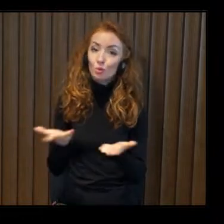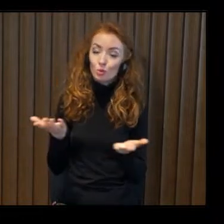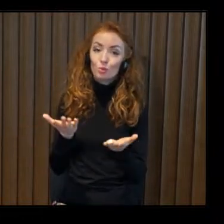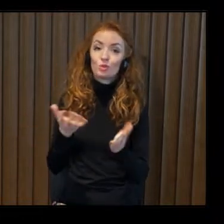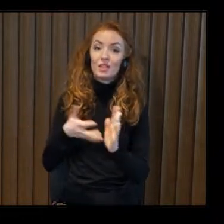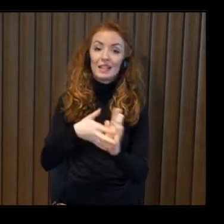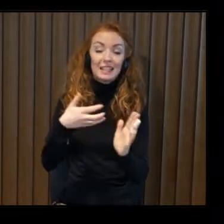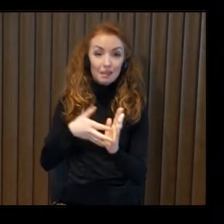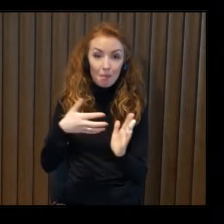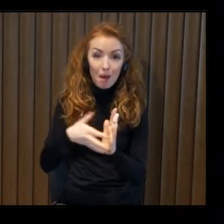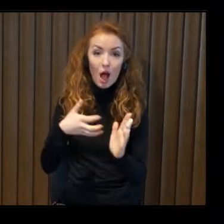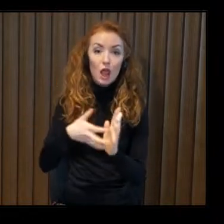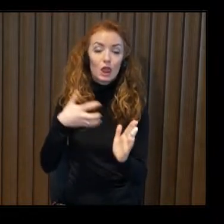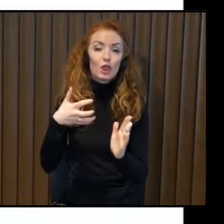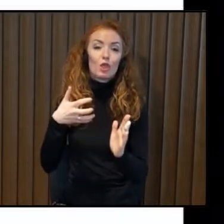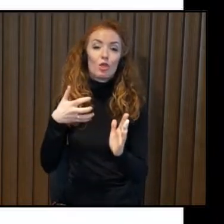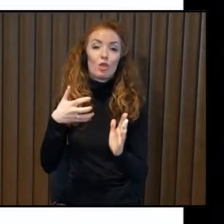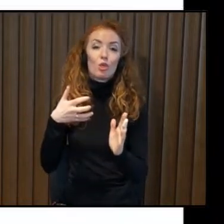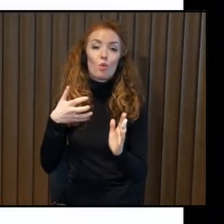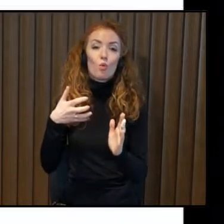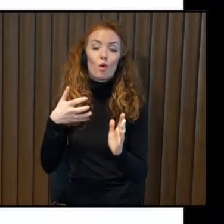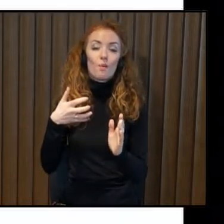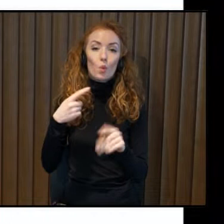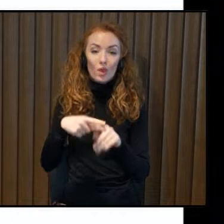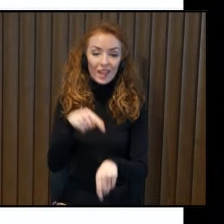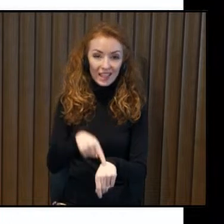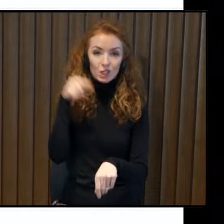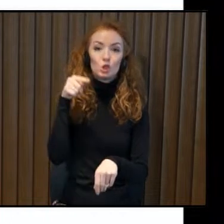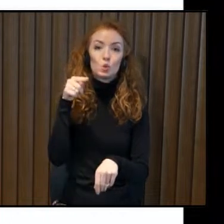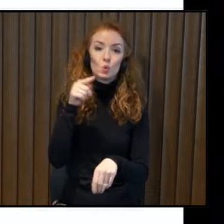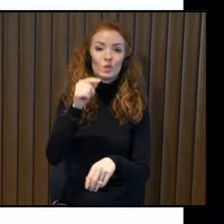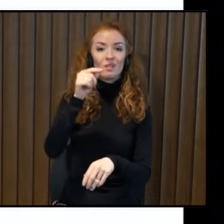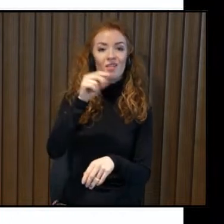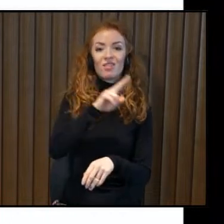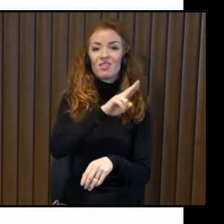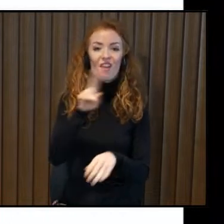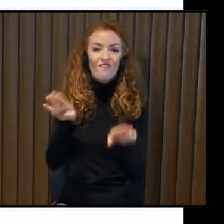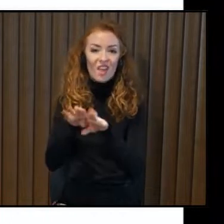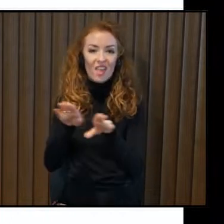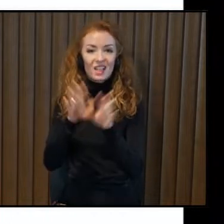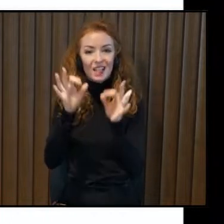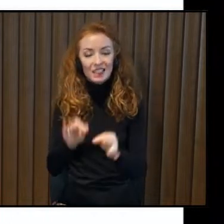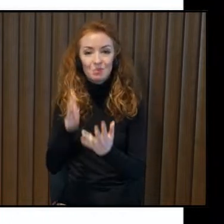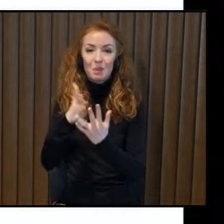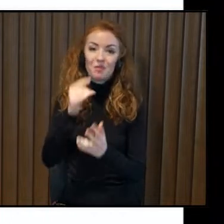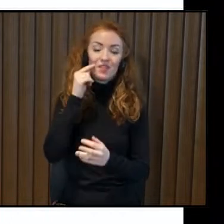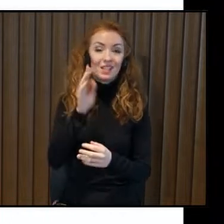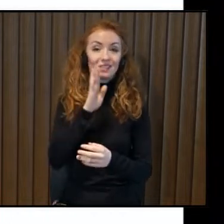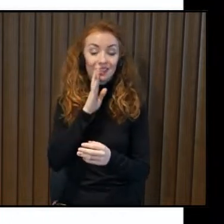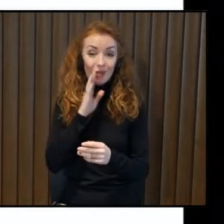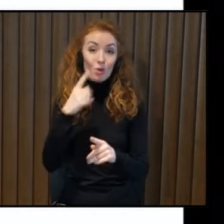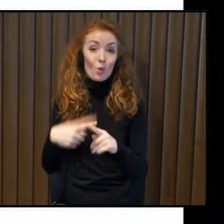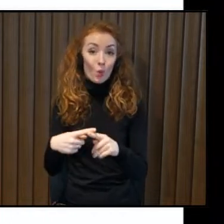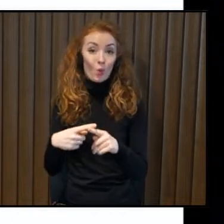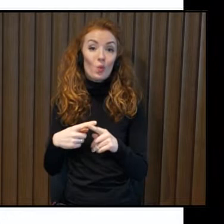of harassment online. And of course, every day, social movements are born and die on social media as